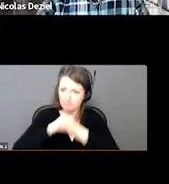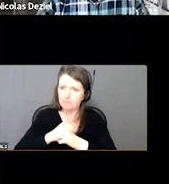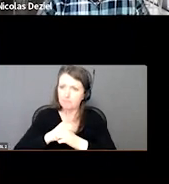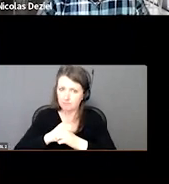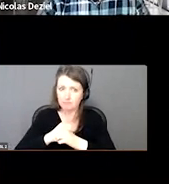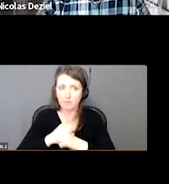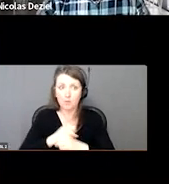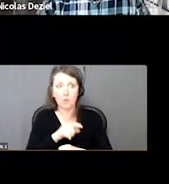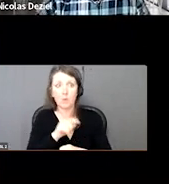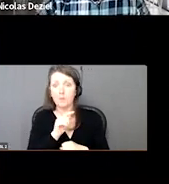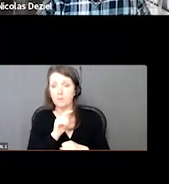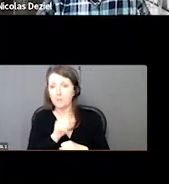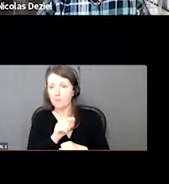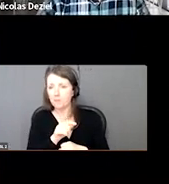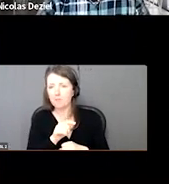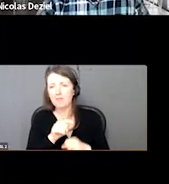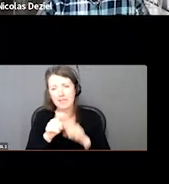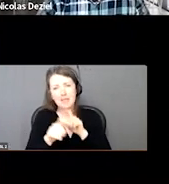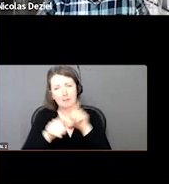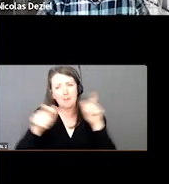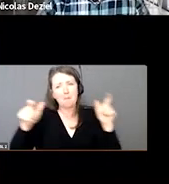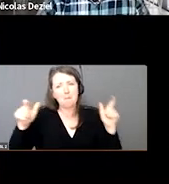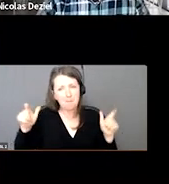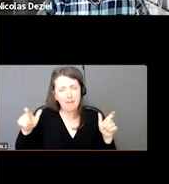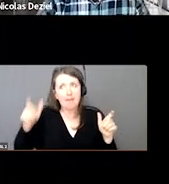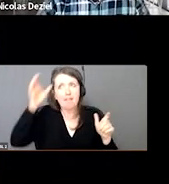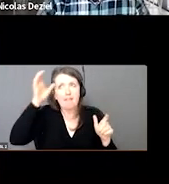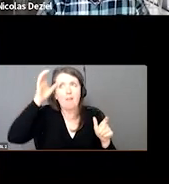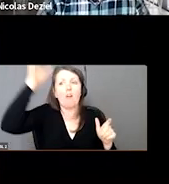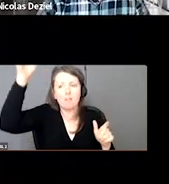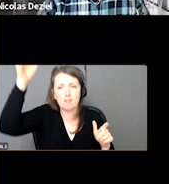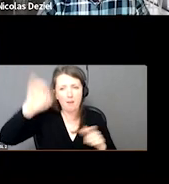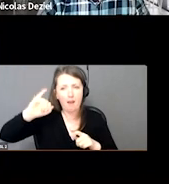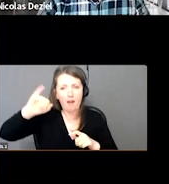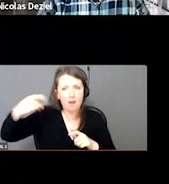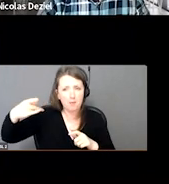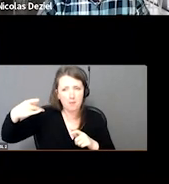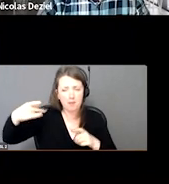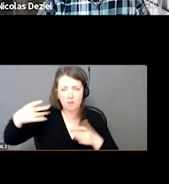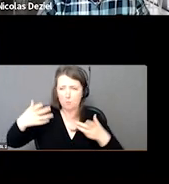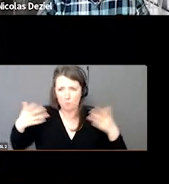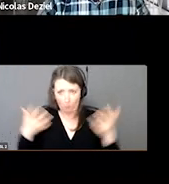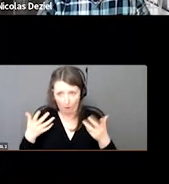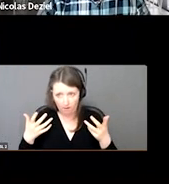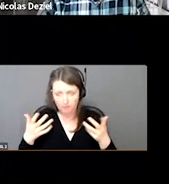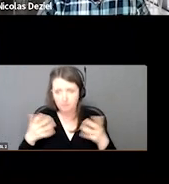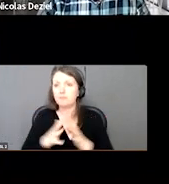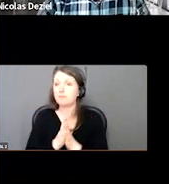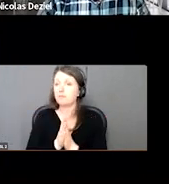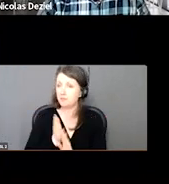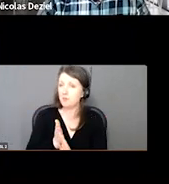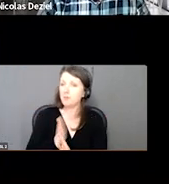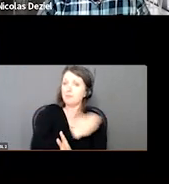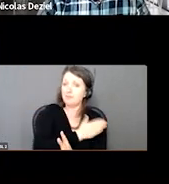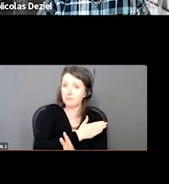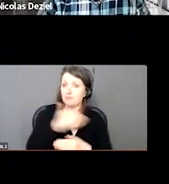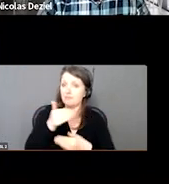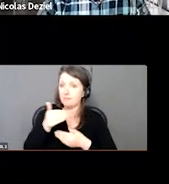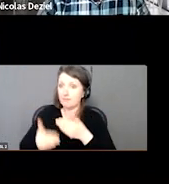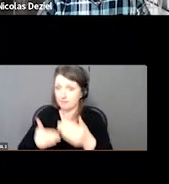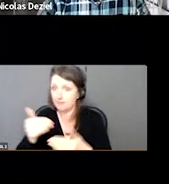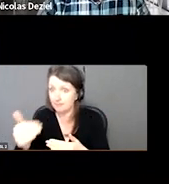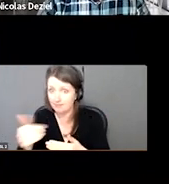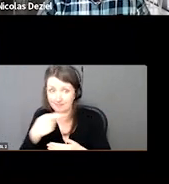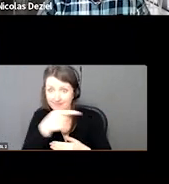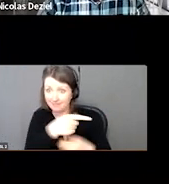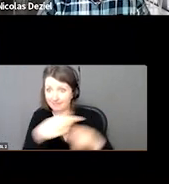about giving you the big picture of what IP actually is. So before I talk about this particular slide,